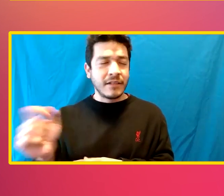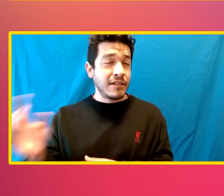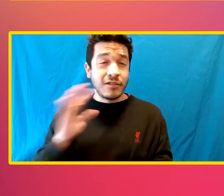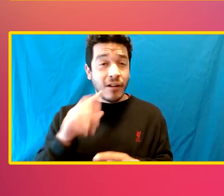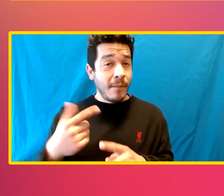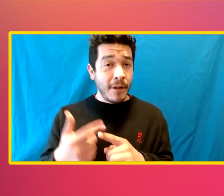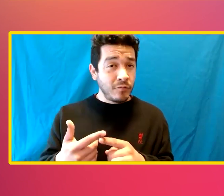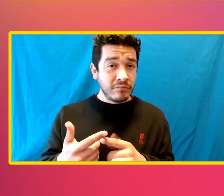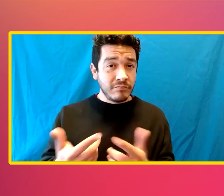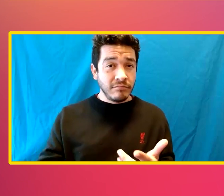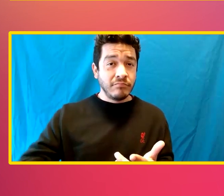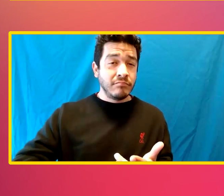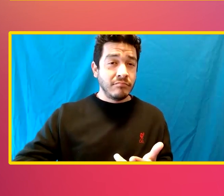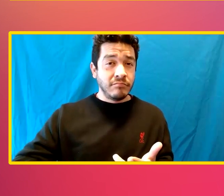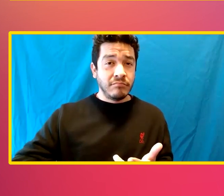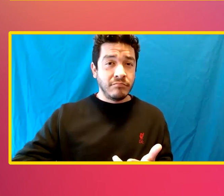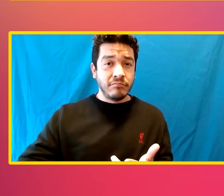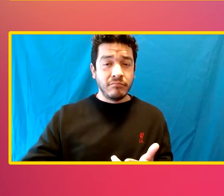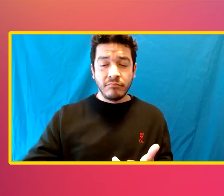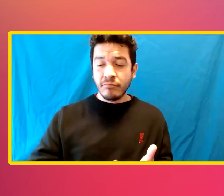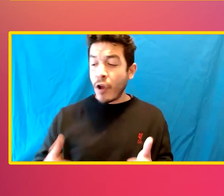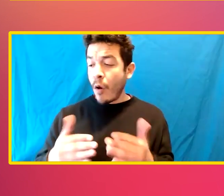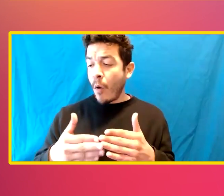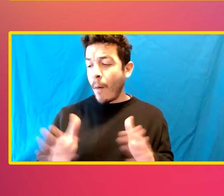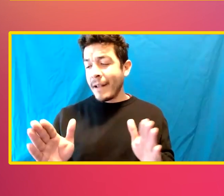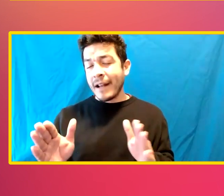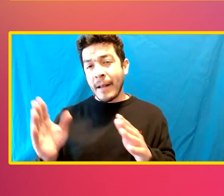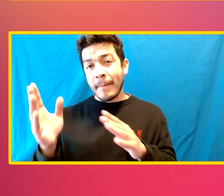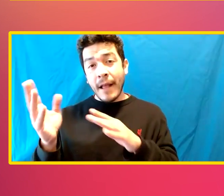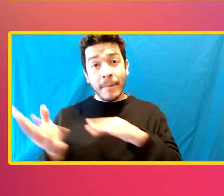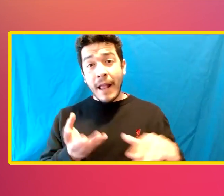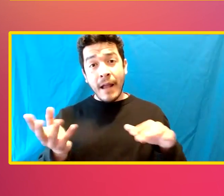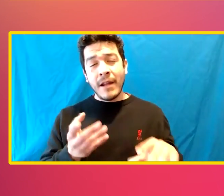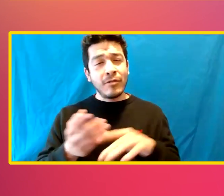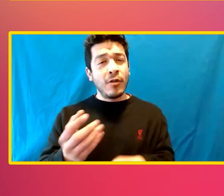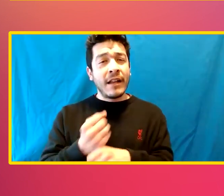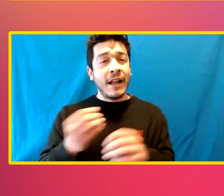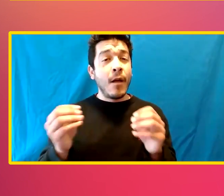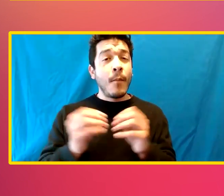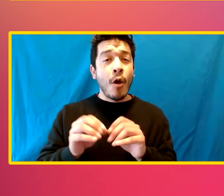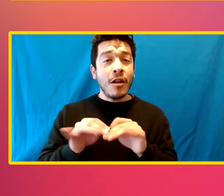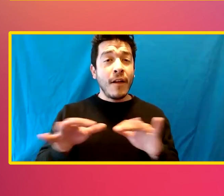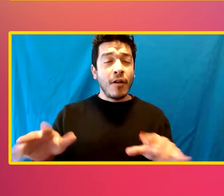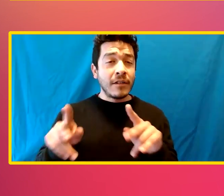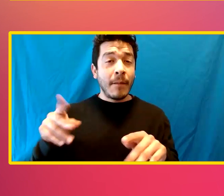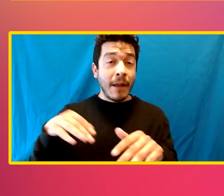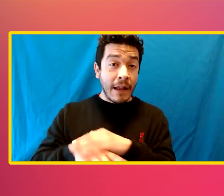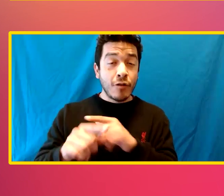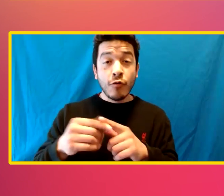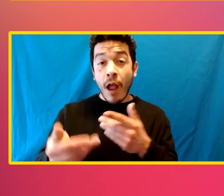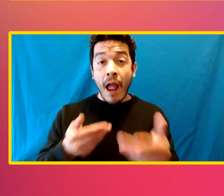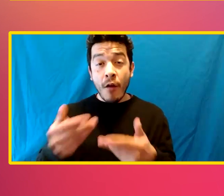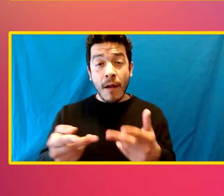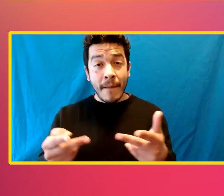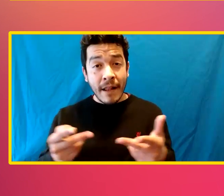talking about opening up pipelines to get more diverse candidates into hiring funnels?